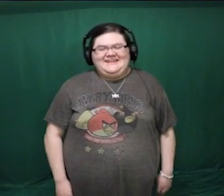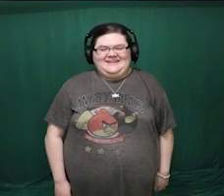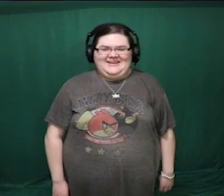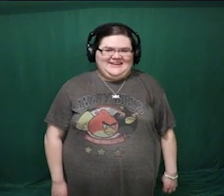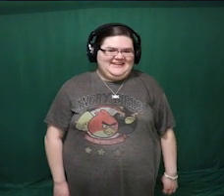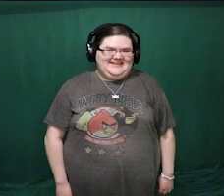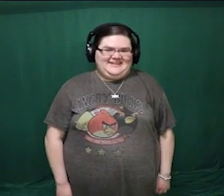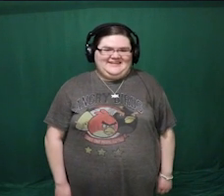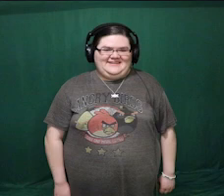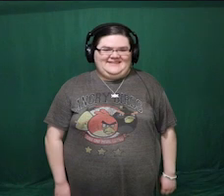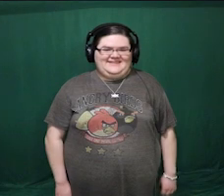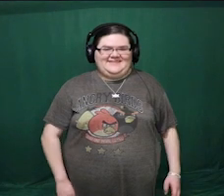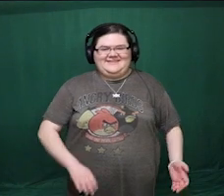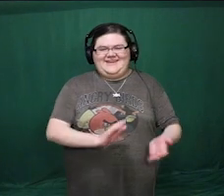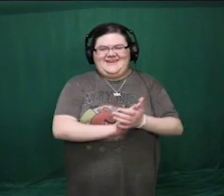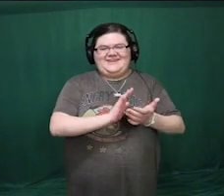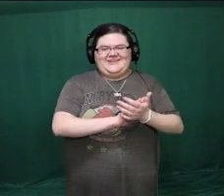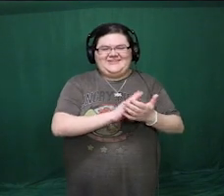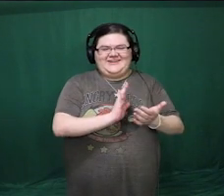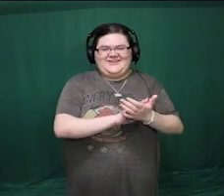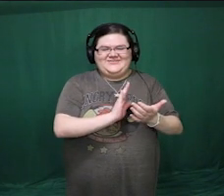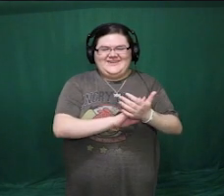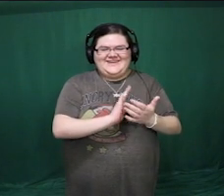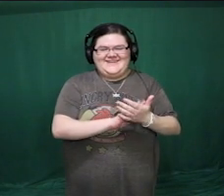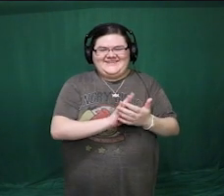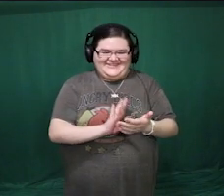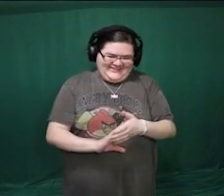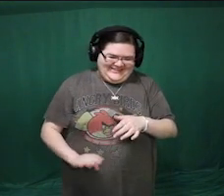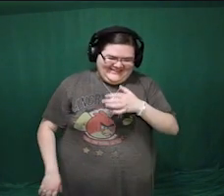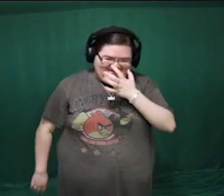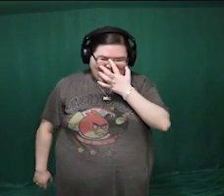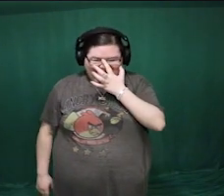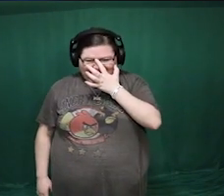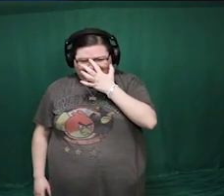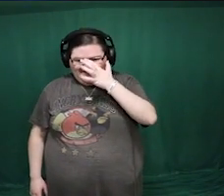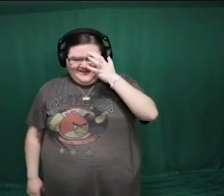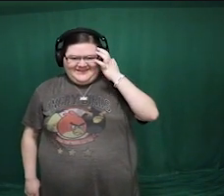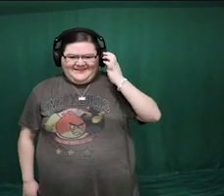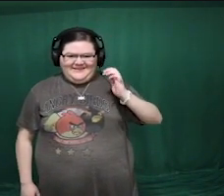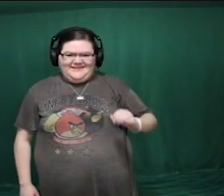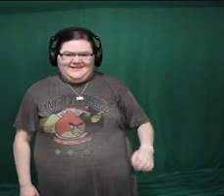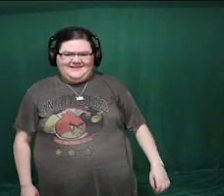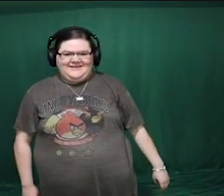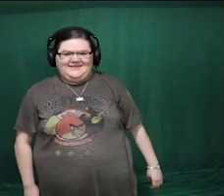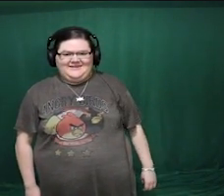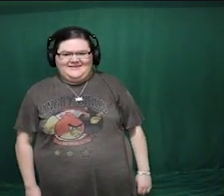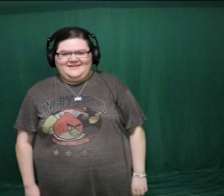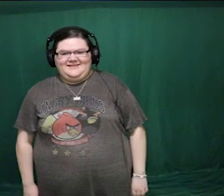I get a wedge. Yeah, calm. Yeah, JJ got a wedge. On the Widget Petit.